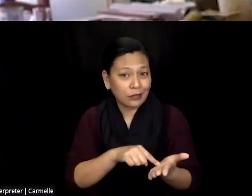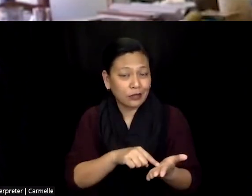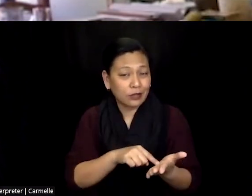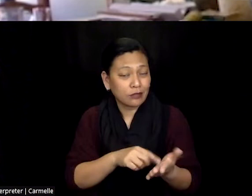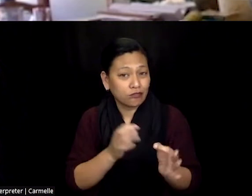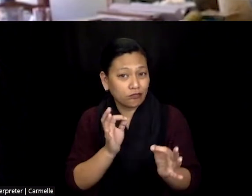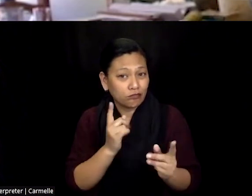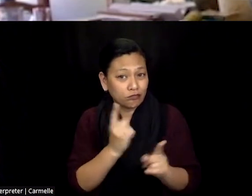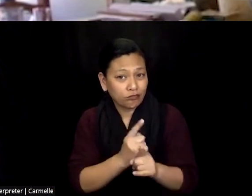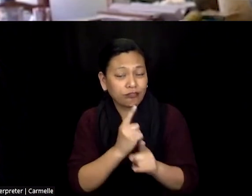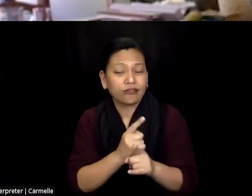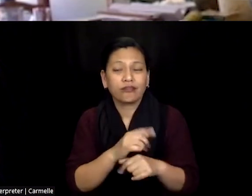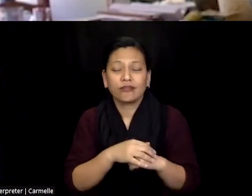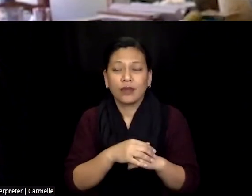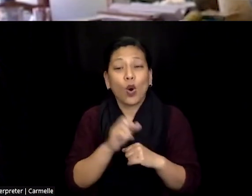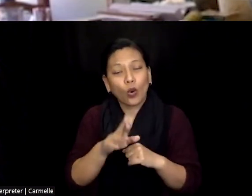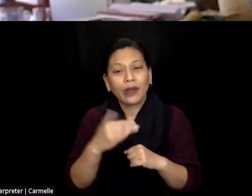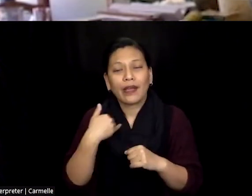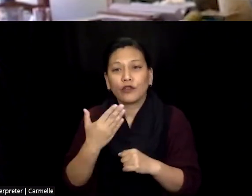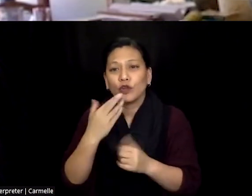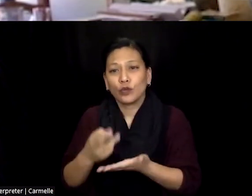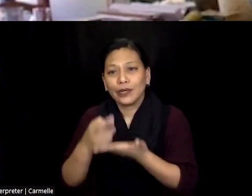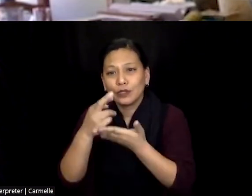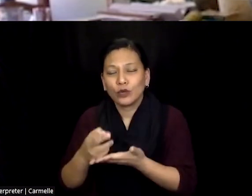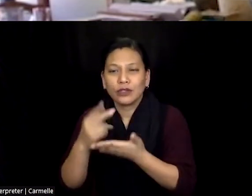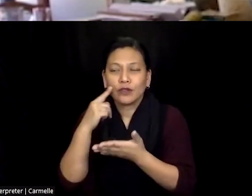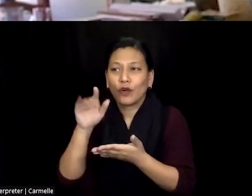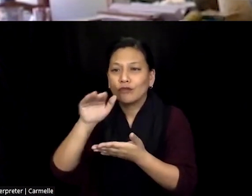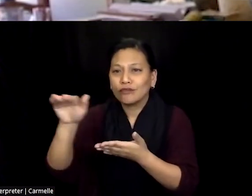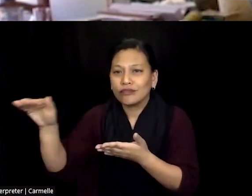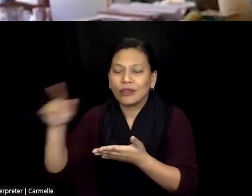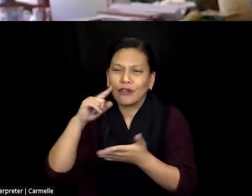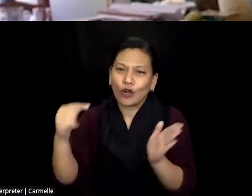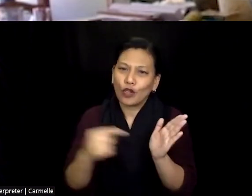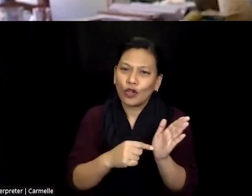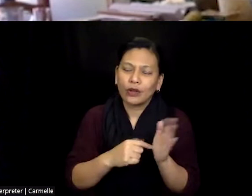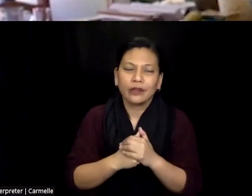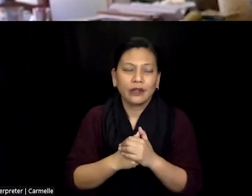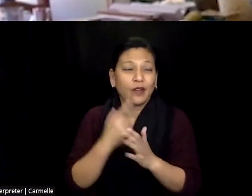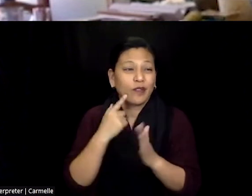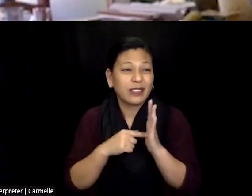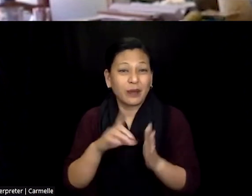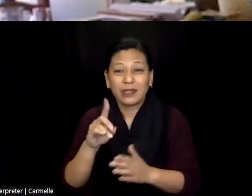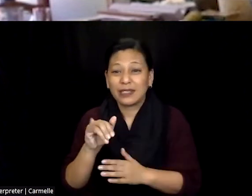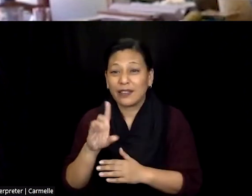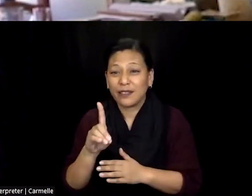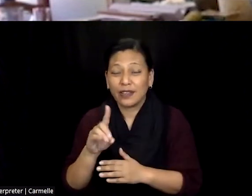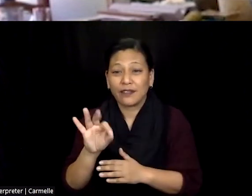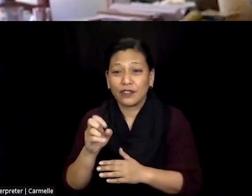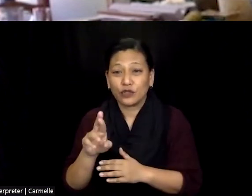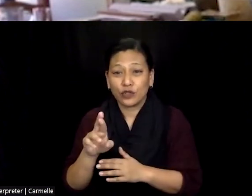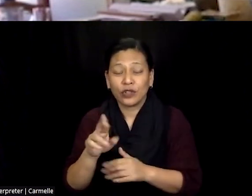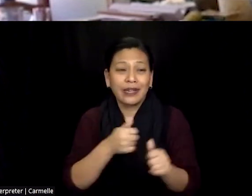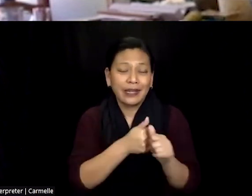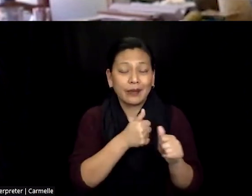important, or at least having good resources for that is very important. Knowing everything on set, David Fincher worked basically every position on